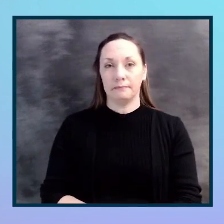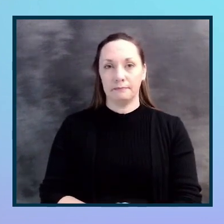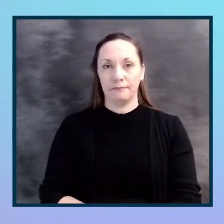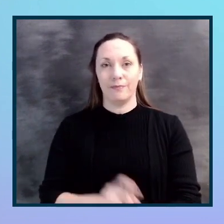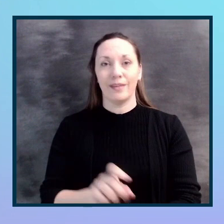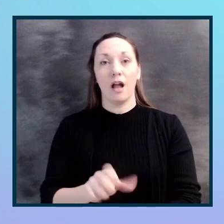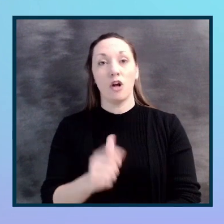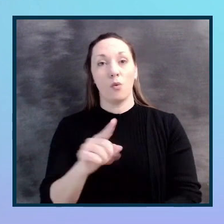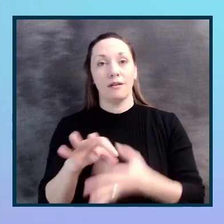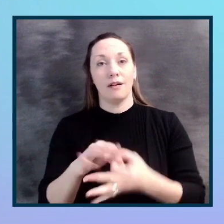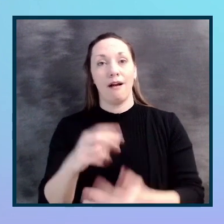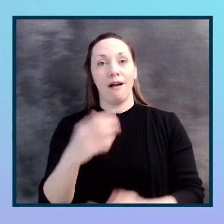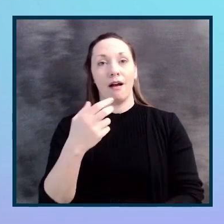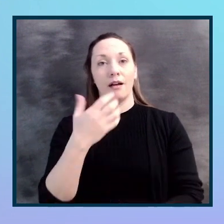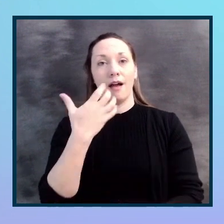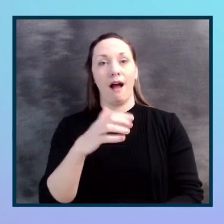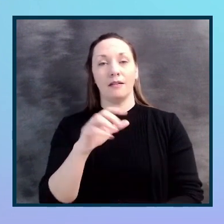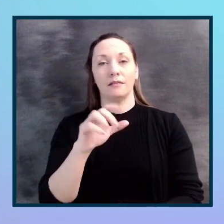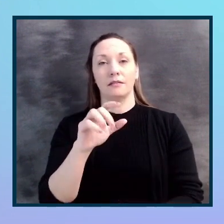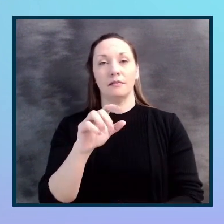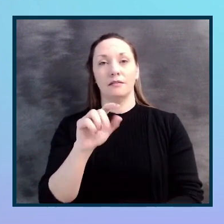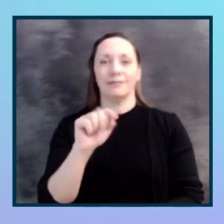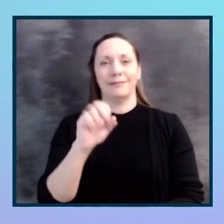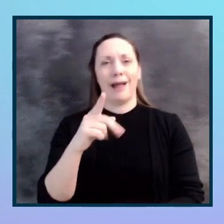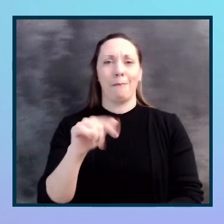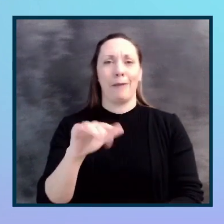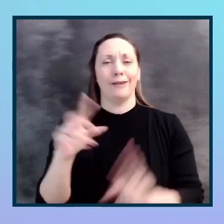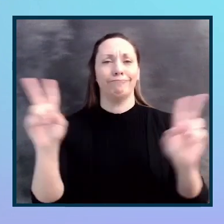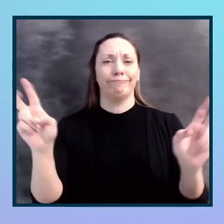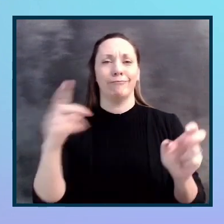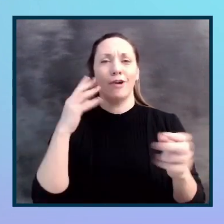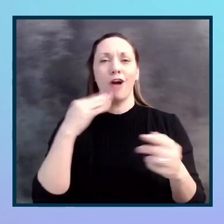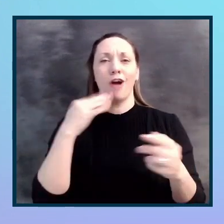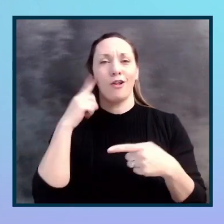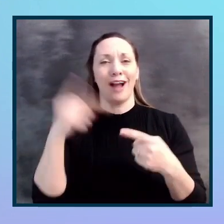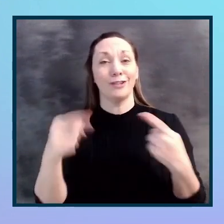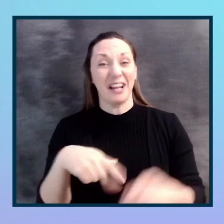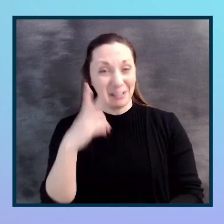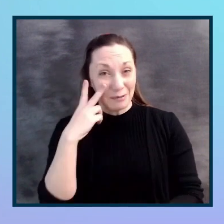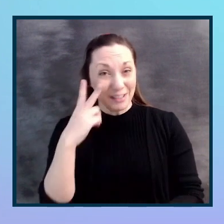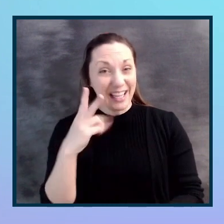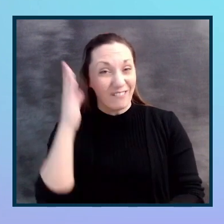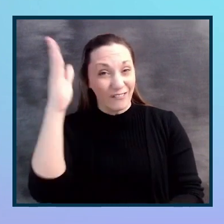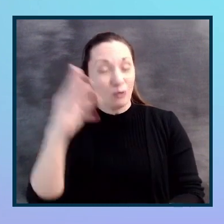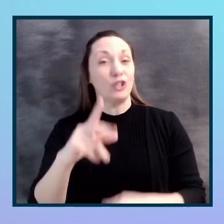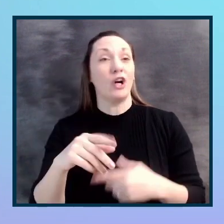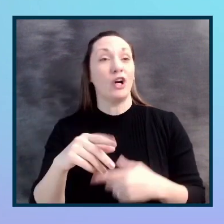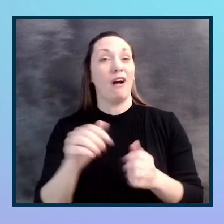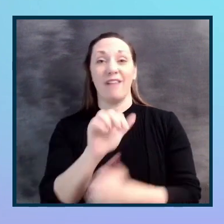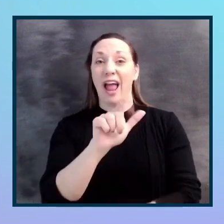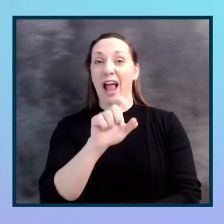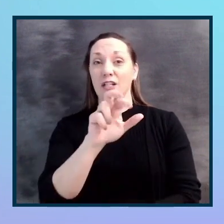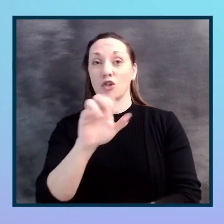Another one on the hot topic of color contrast. Do you see a future version of Axe core where an